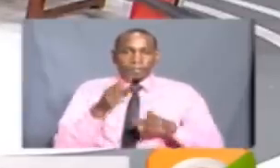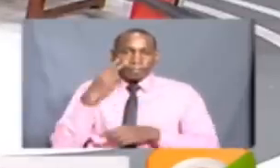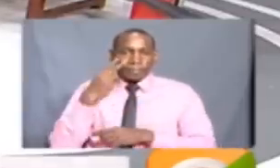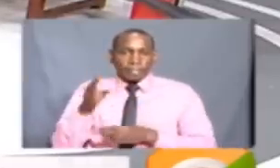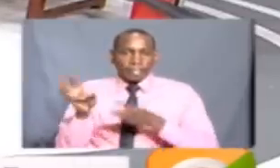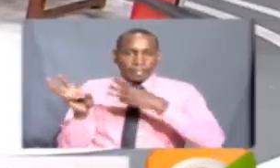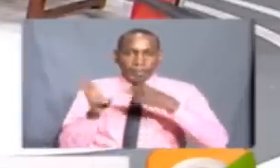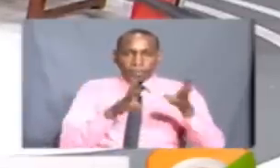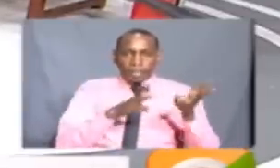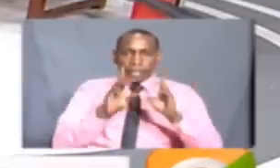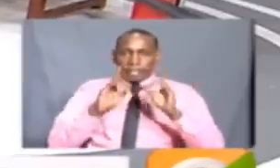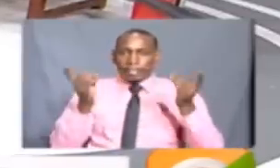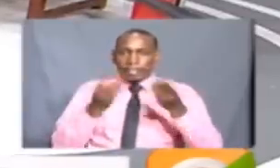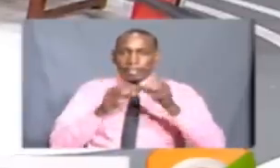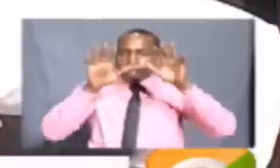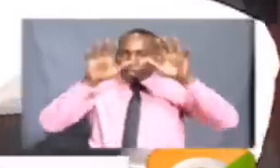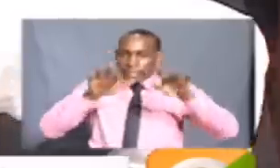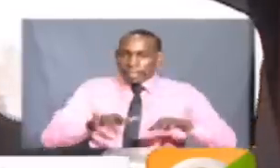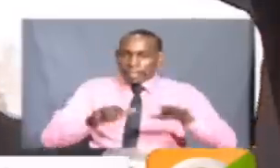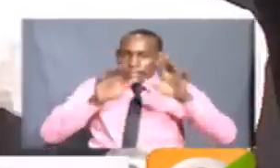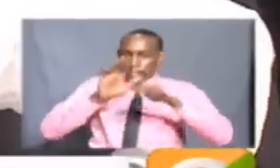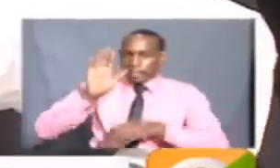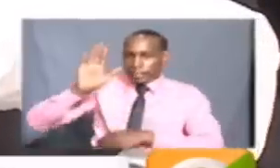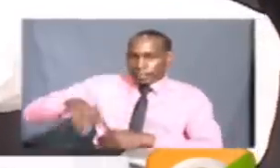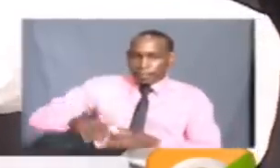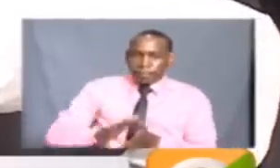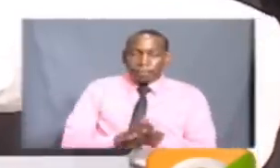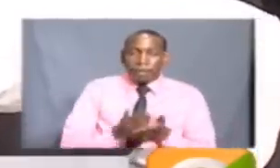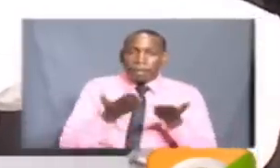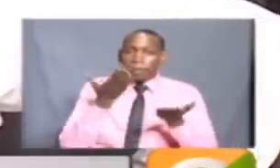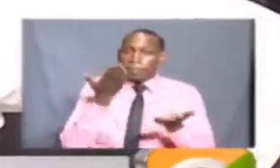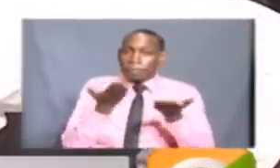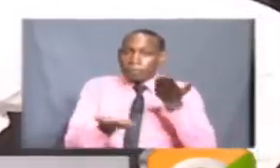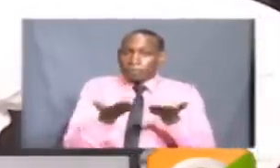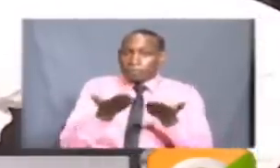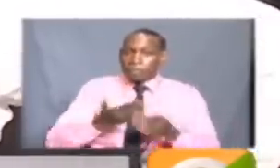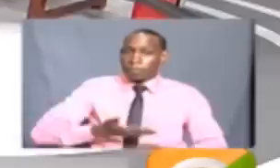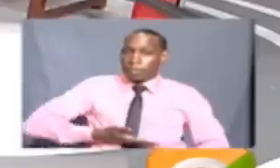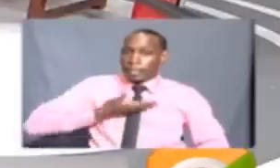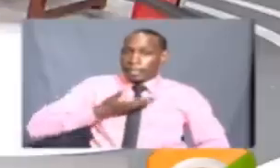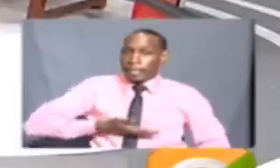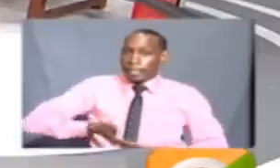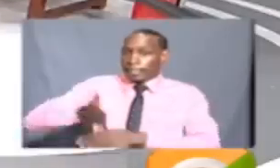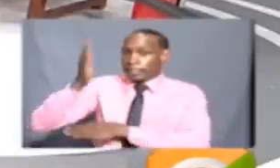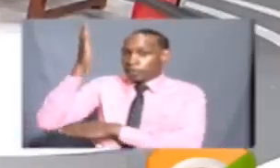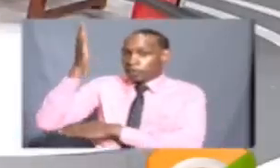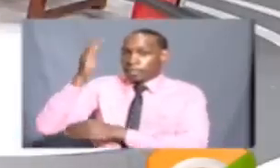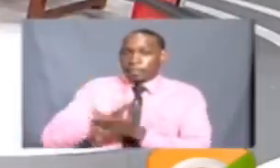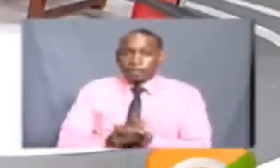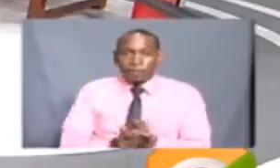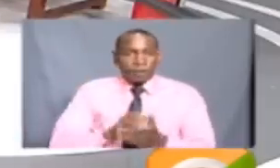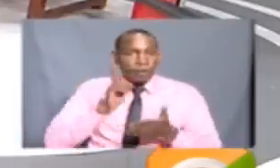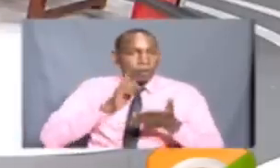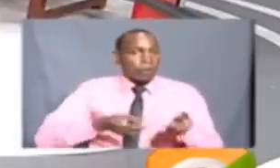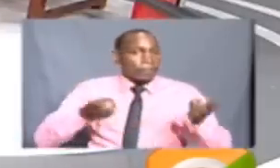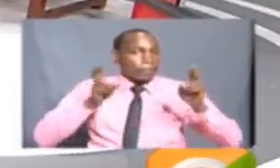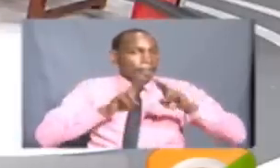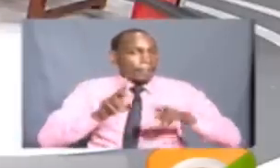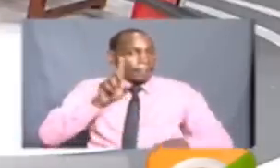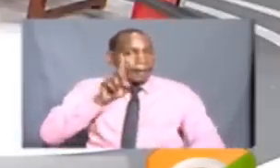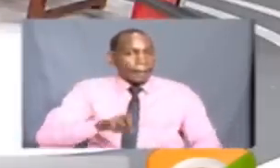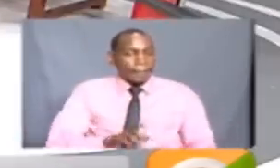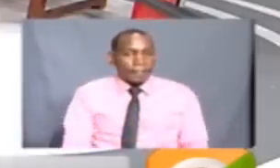say the rains have been delayed. Have we angered the gods, Barrack? Have we angered? I mean, what's going on? I